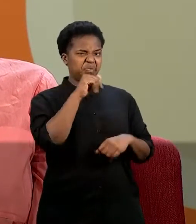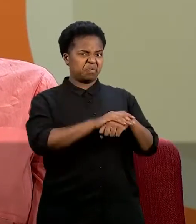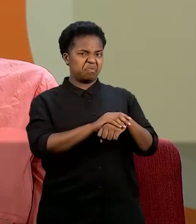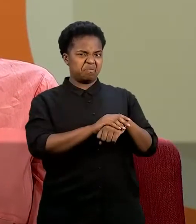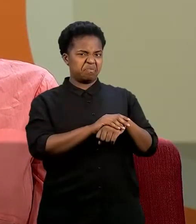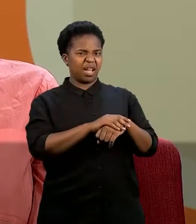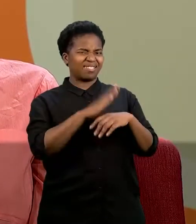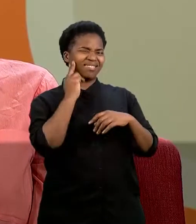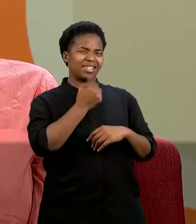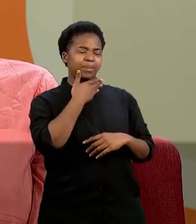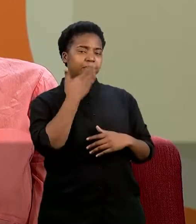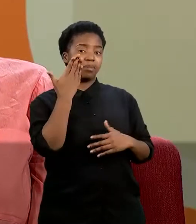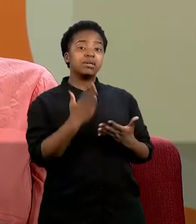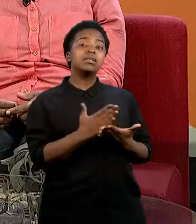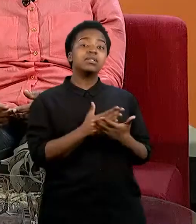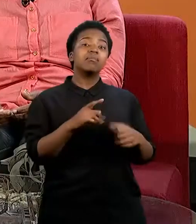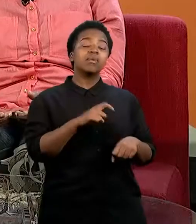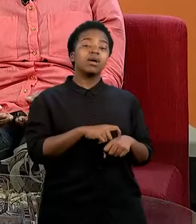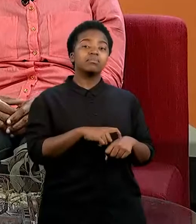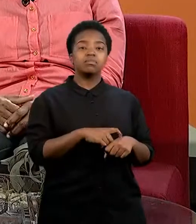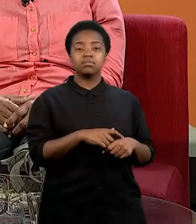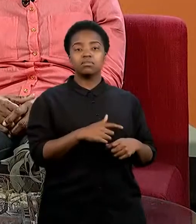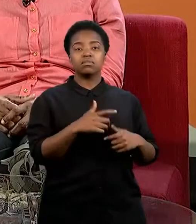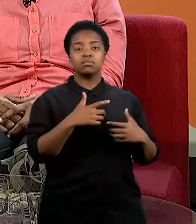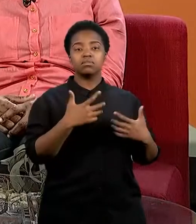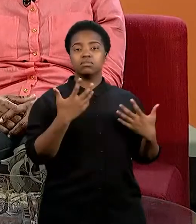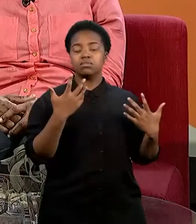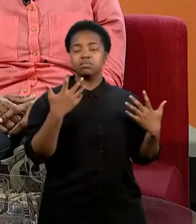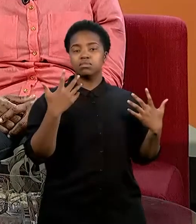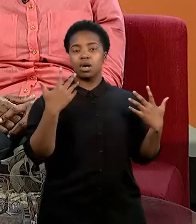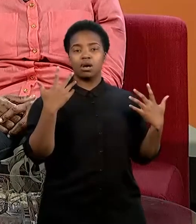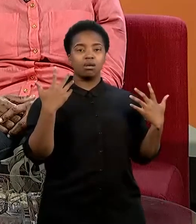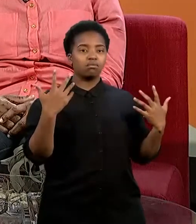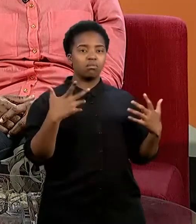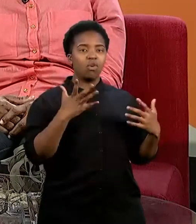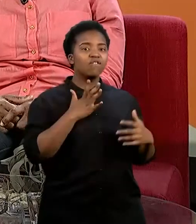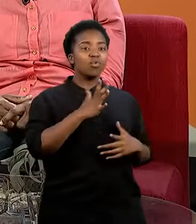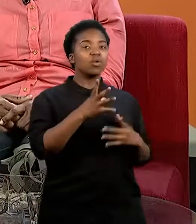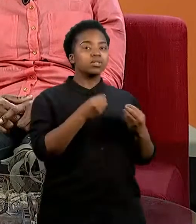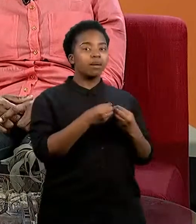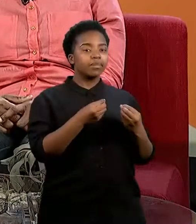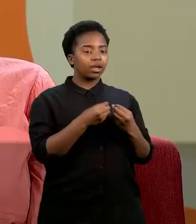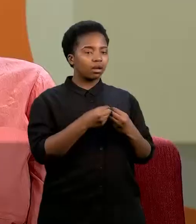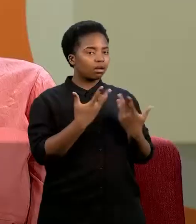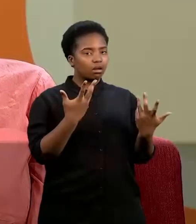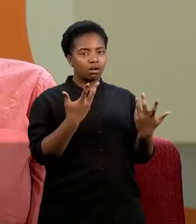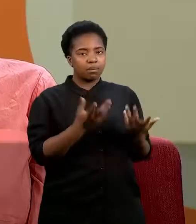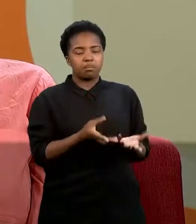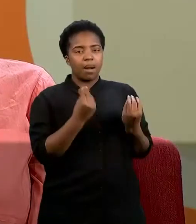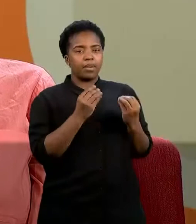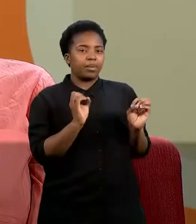or sometimes it might be inkinga ukuthi you don't find the lento oyifunayo sometimes